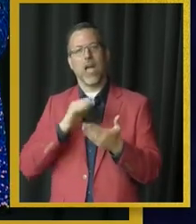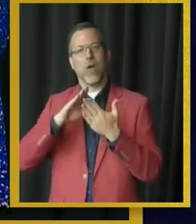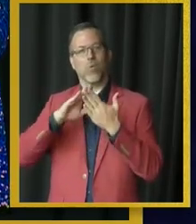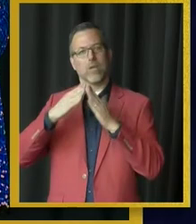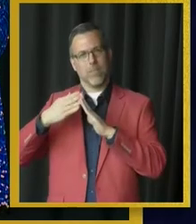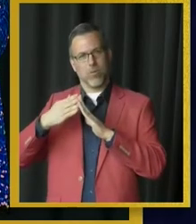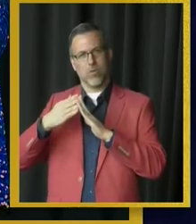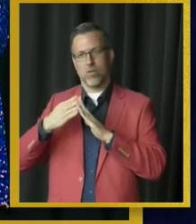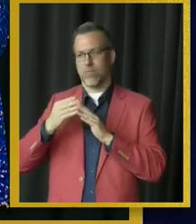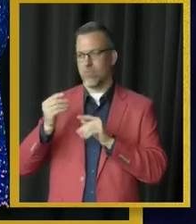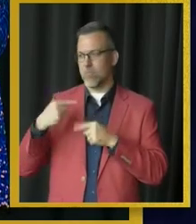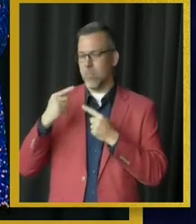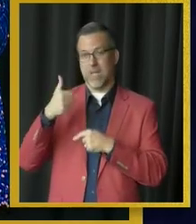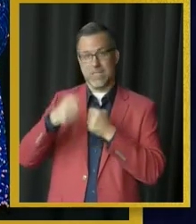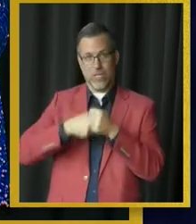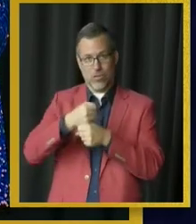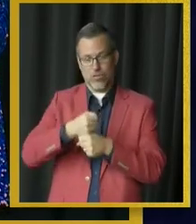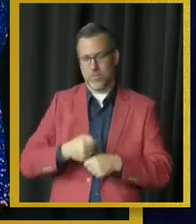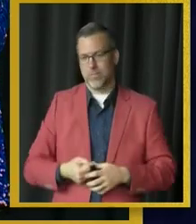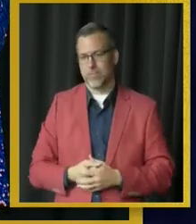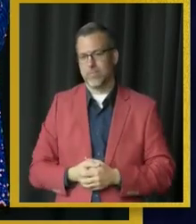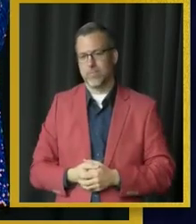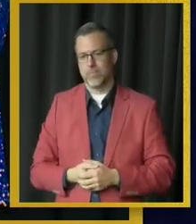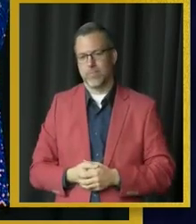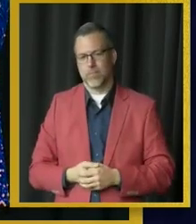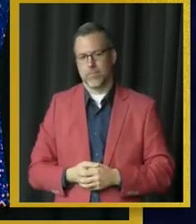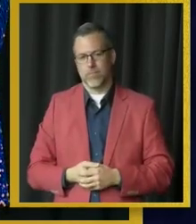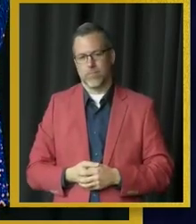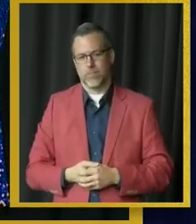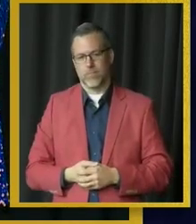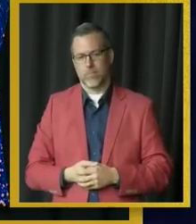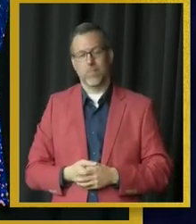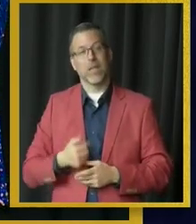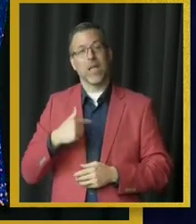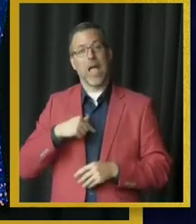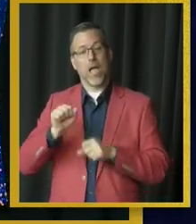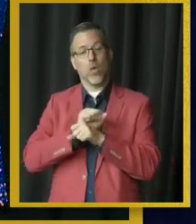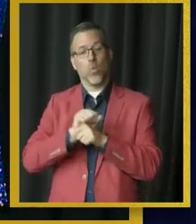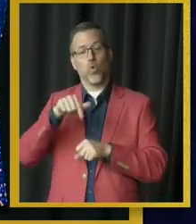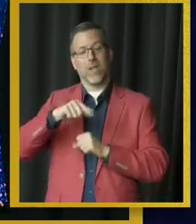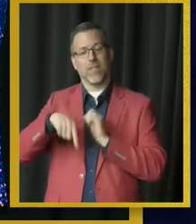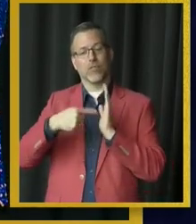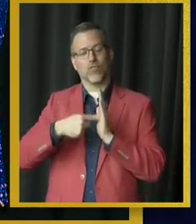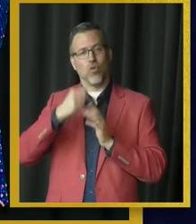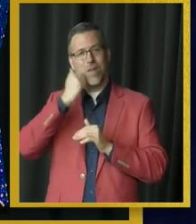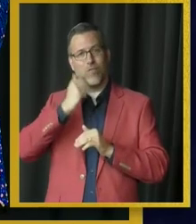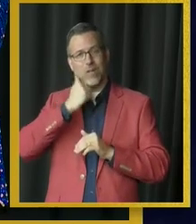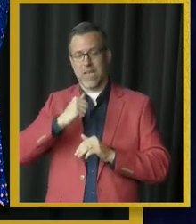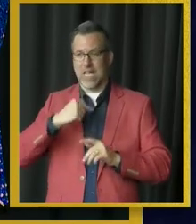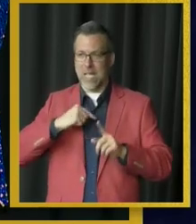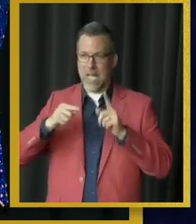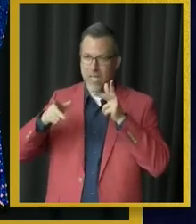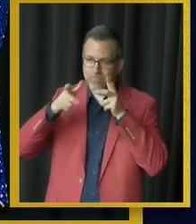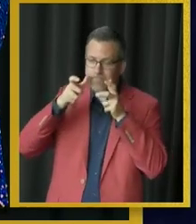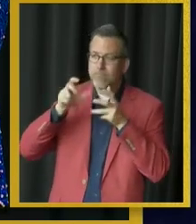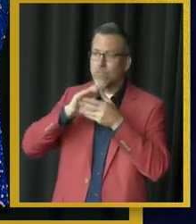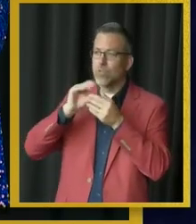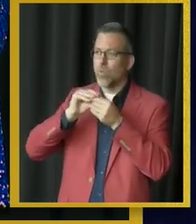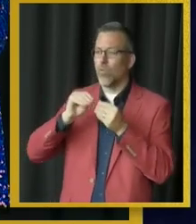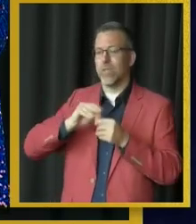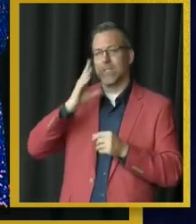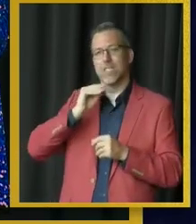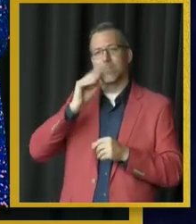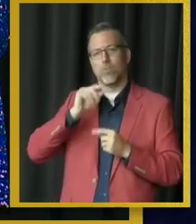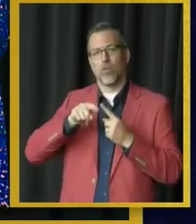for a decade plus. As I work in this role every single day, I hear stories and experiences from